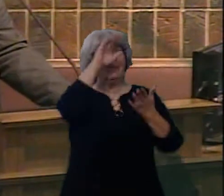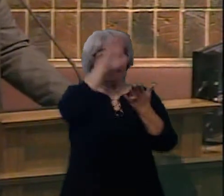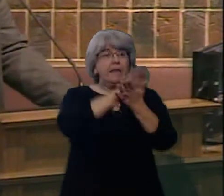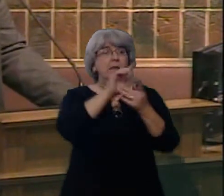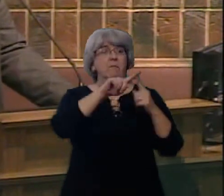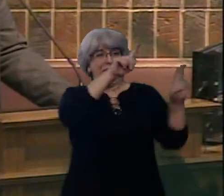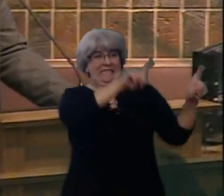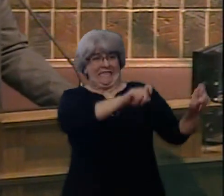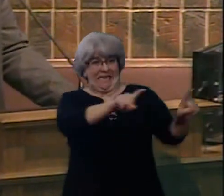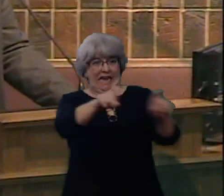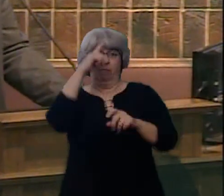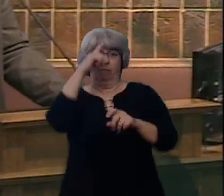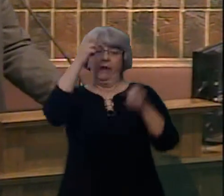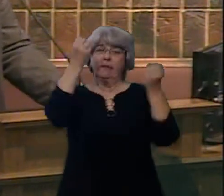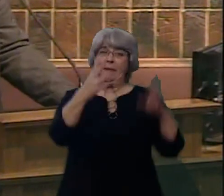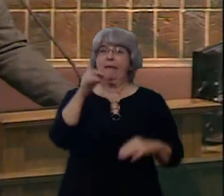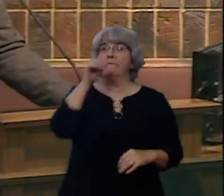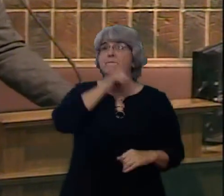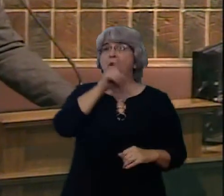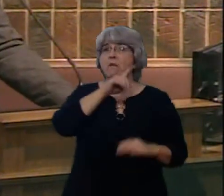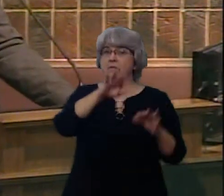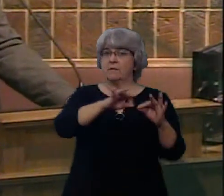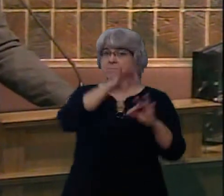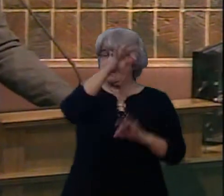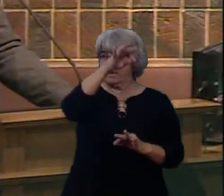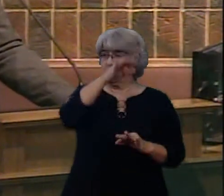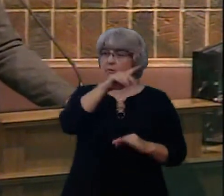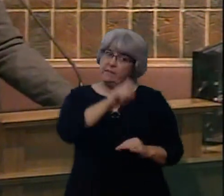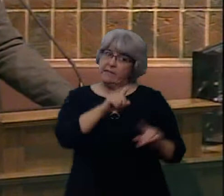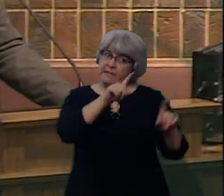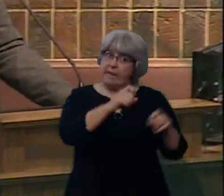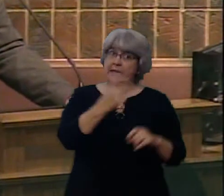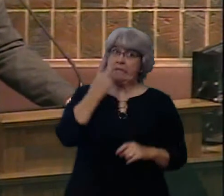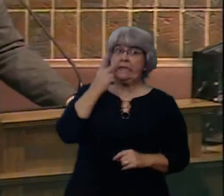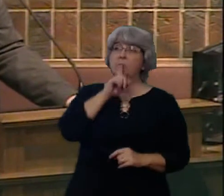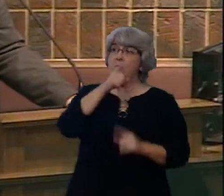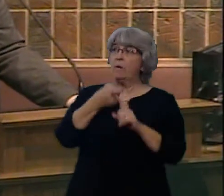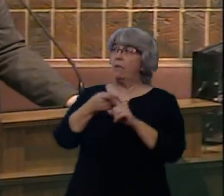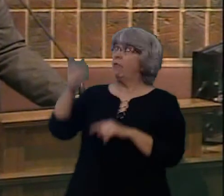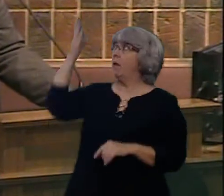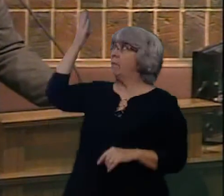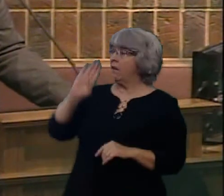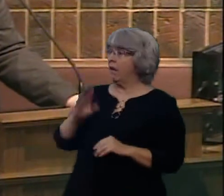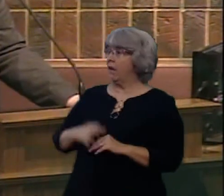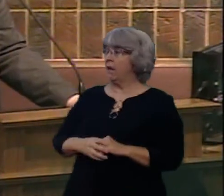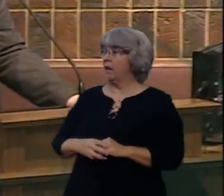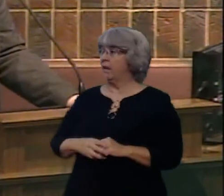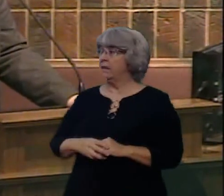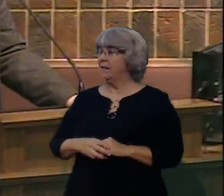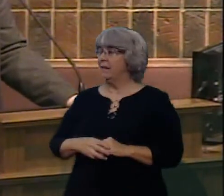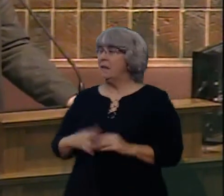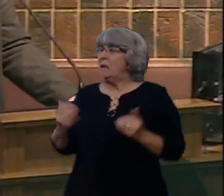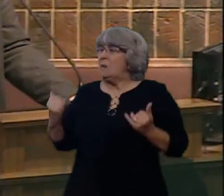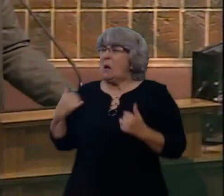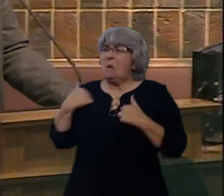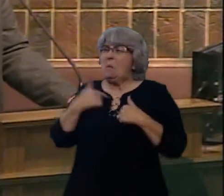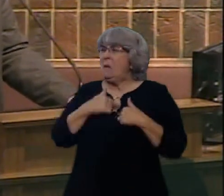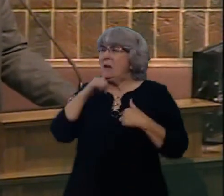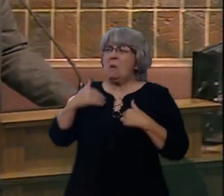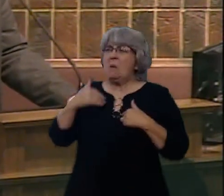we don't have necessarily false prophets in the same sense in this word was used, but we do have many false teachers in this world. I think